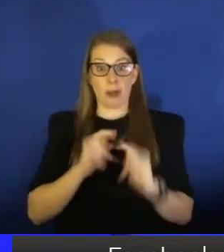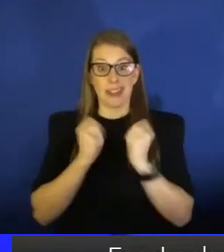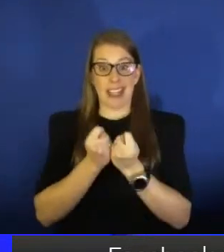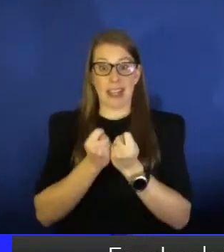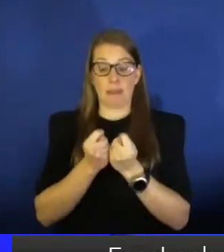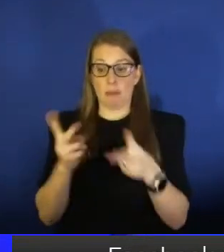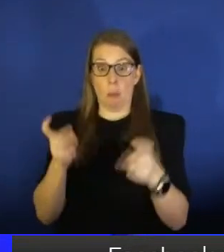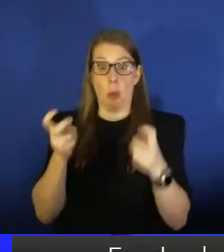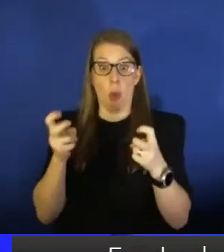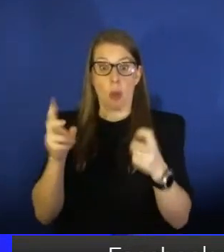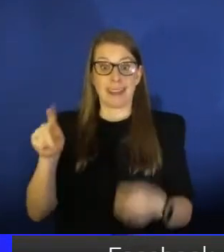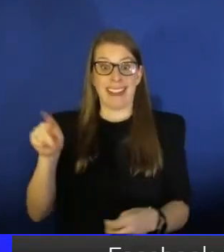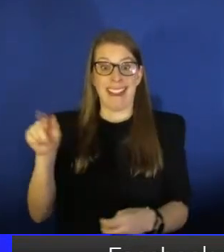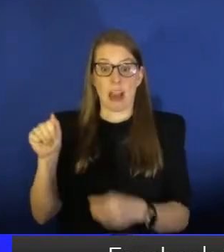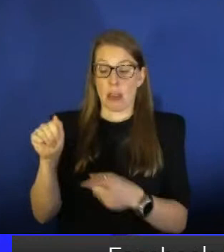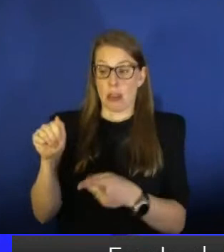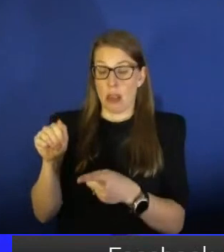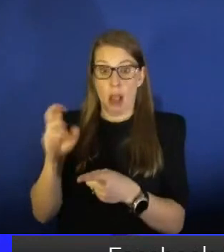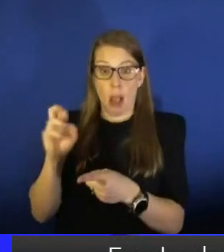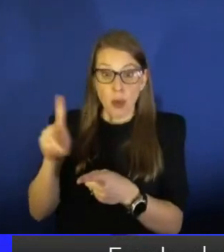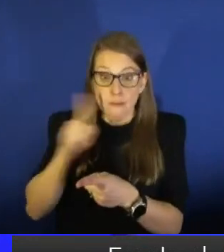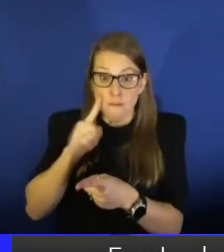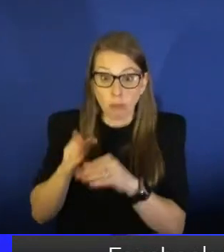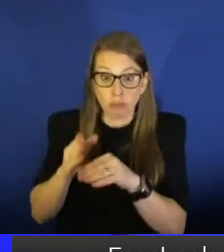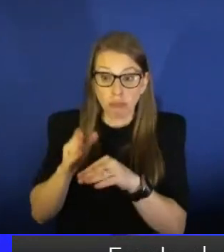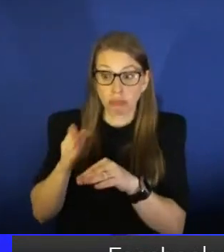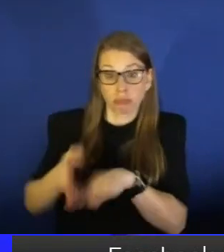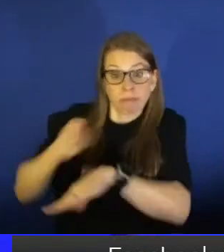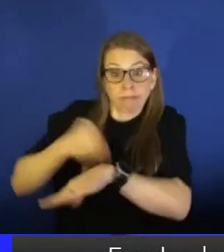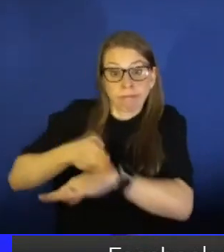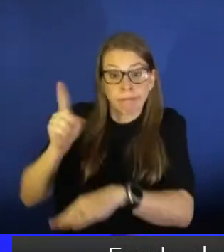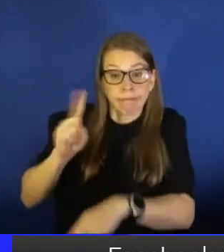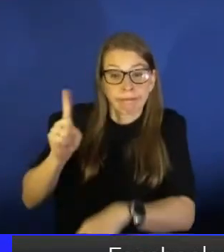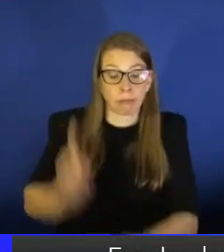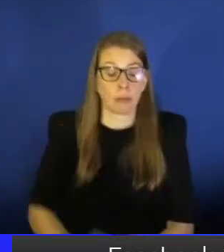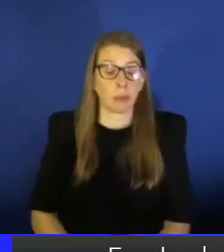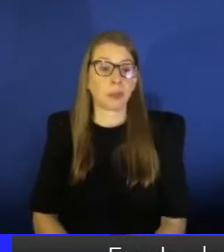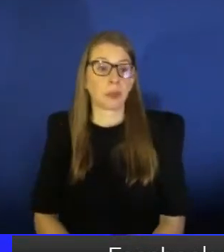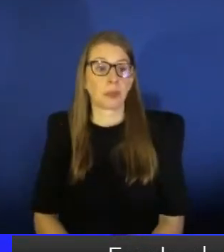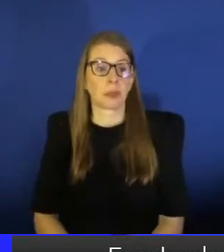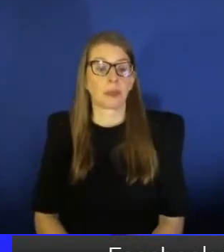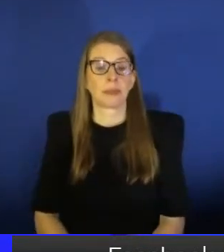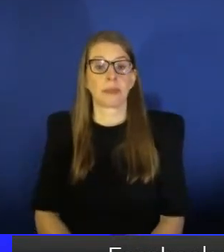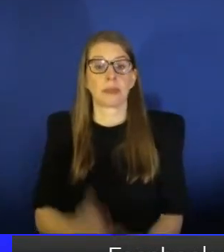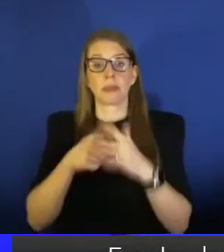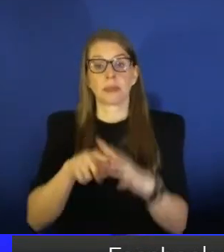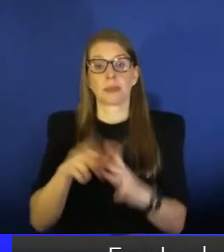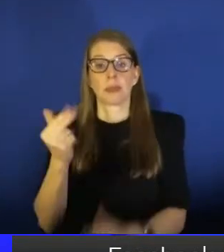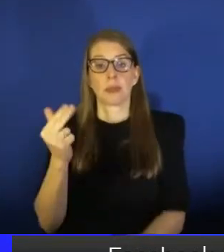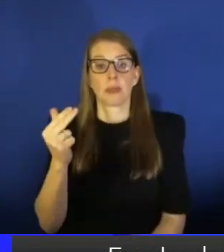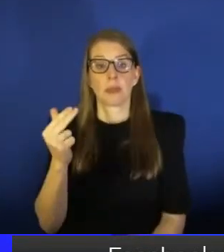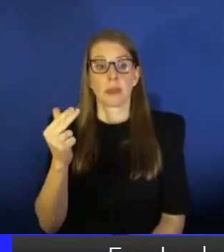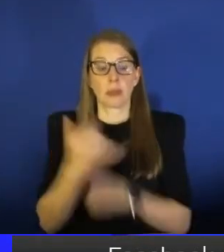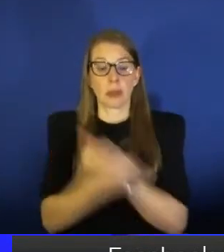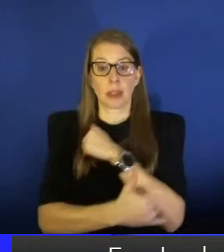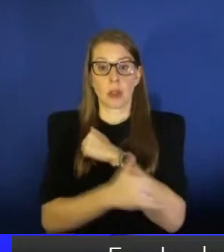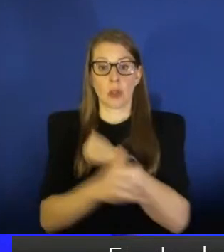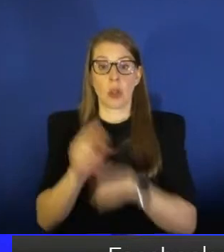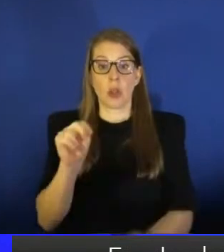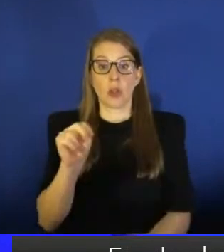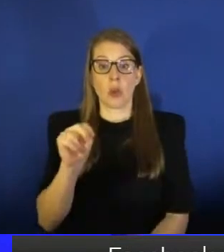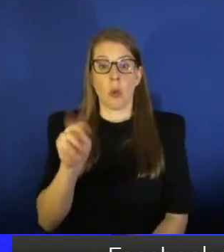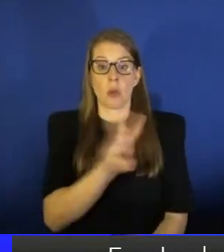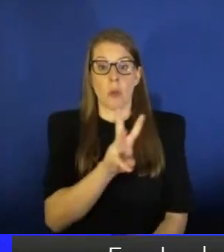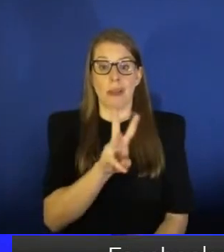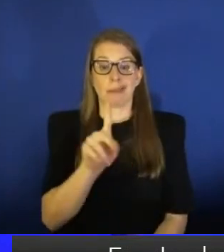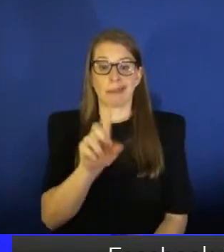at where were there opportunities for performance improvement. We started with 13 counties in northwest Kansas with this project, and